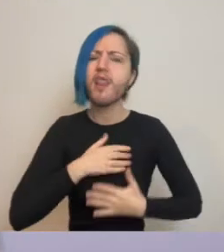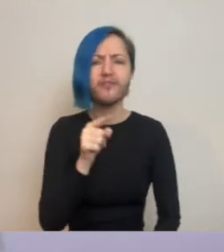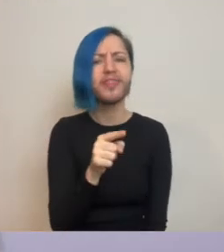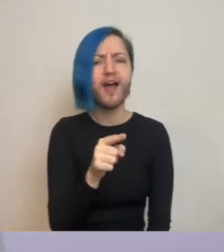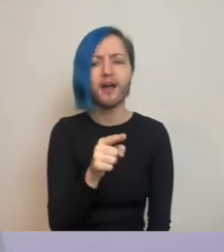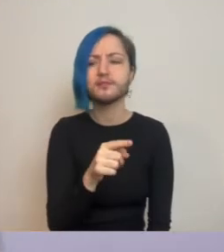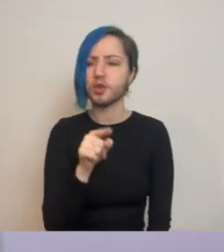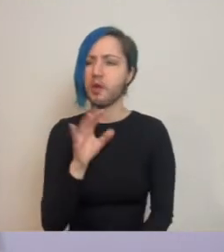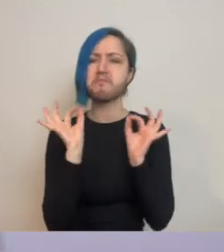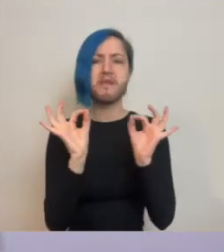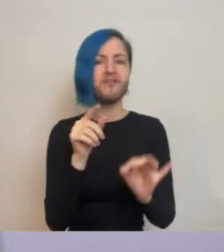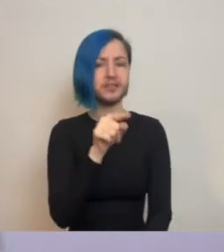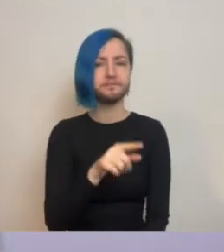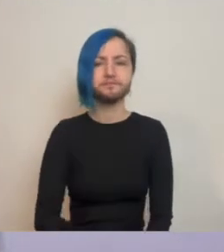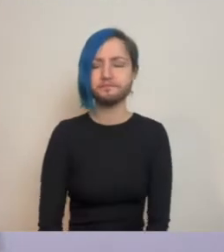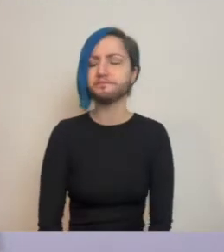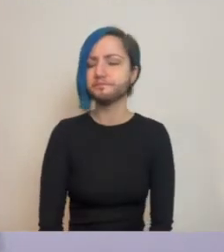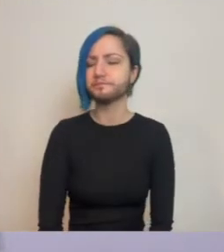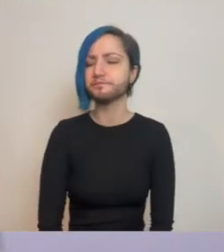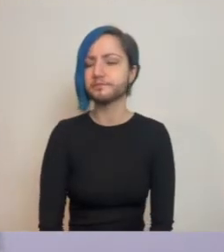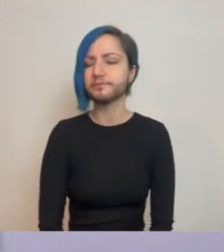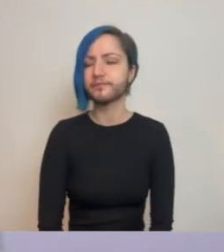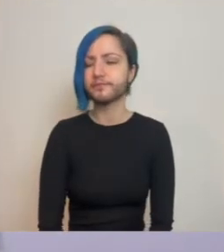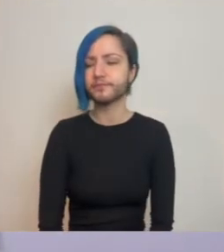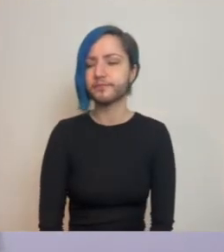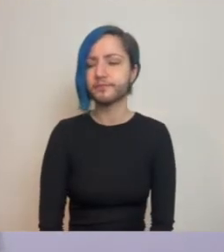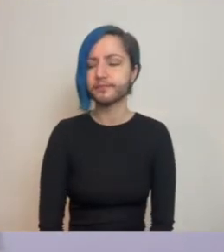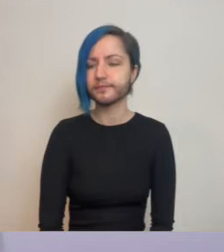I'm going to put that one on here.